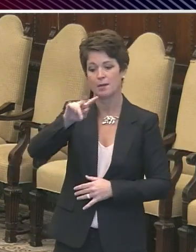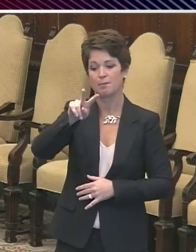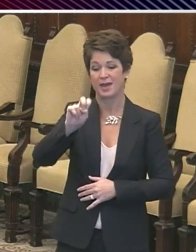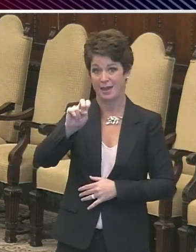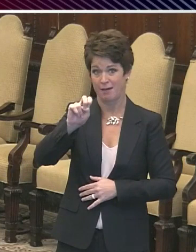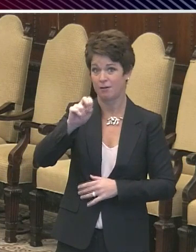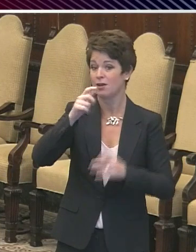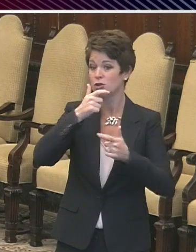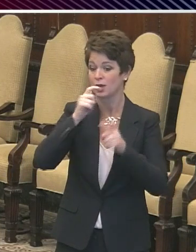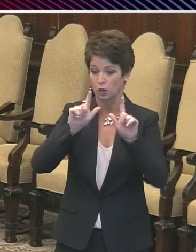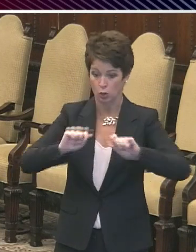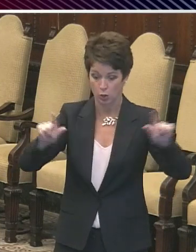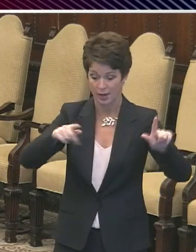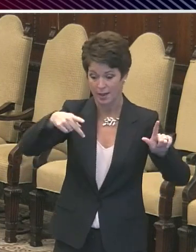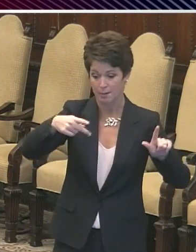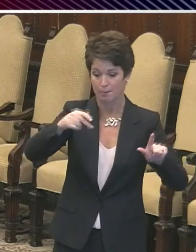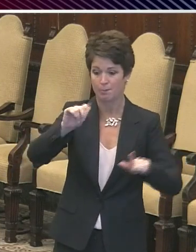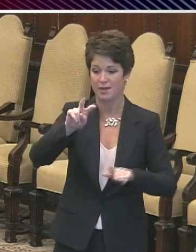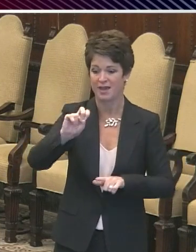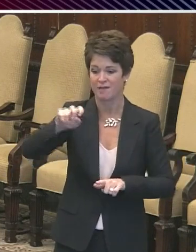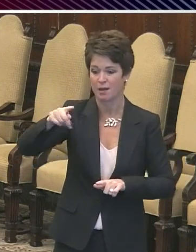that's P-A-V-E,